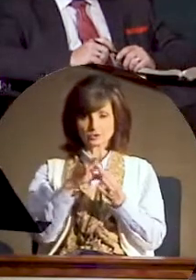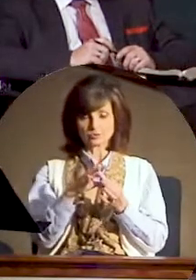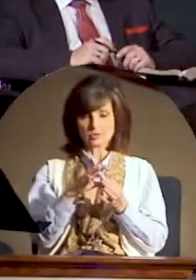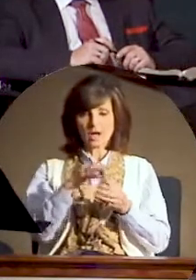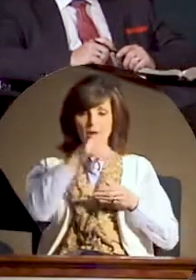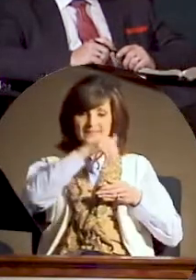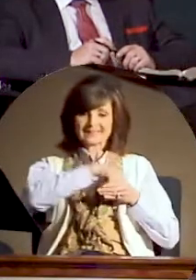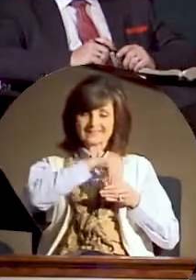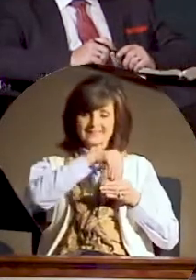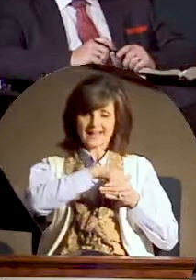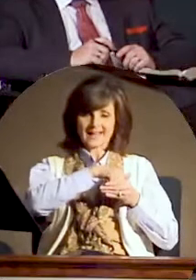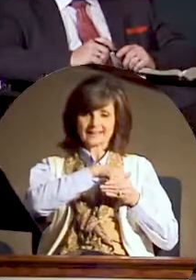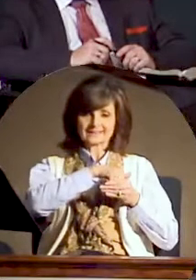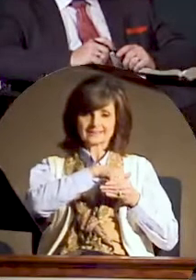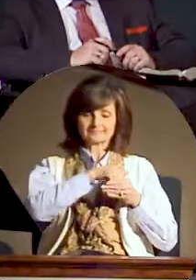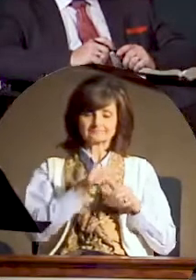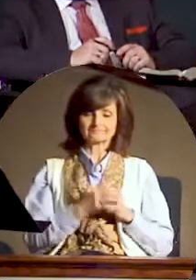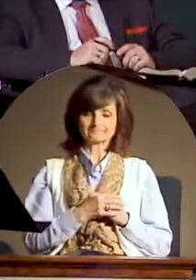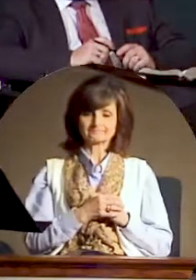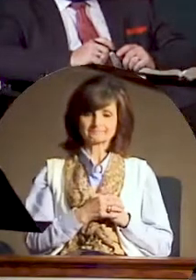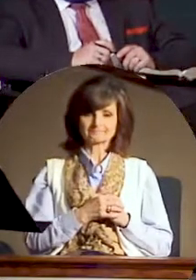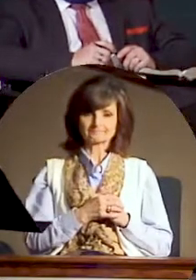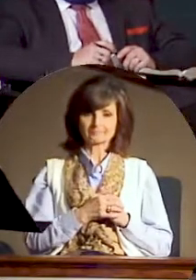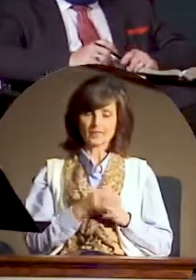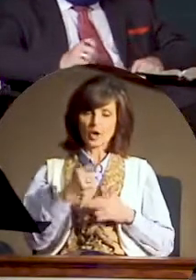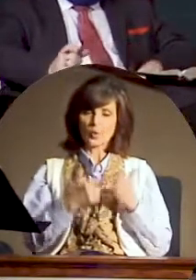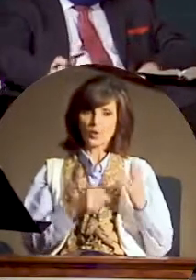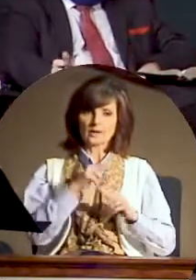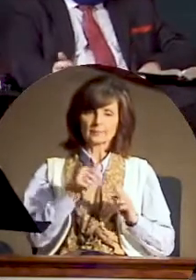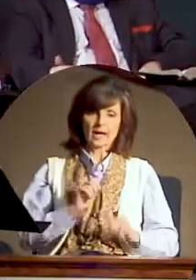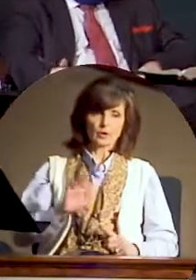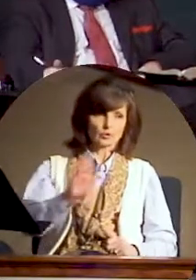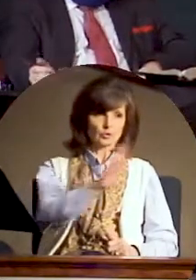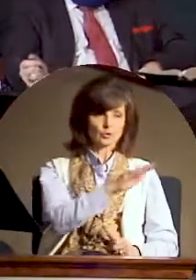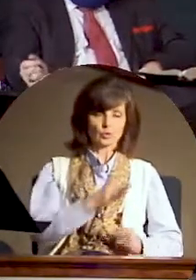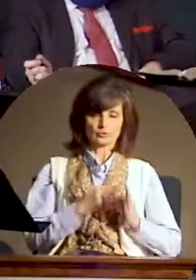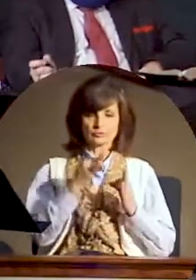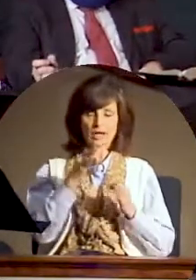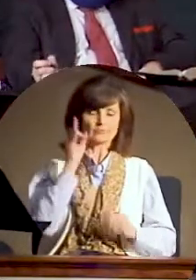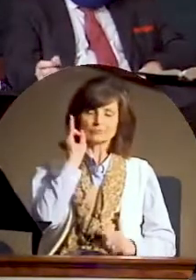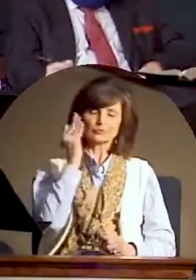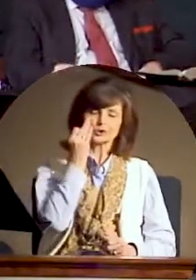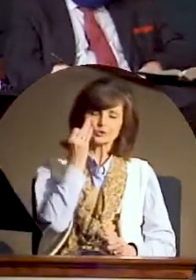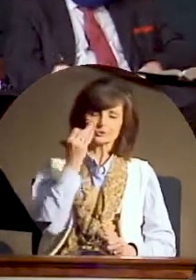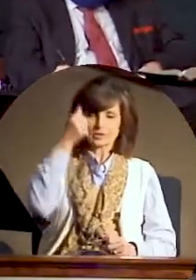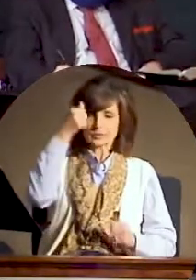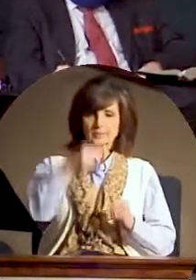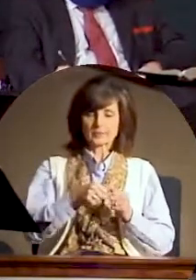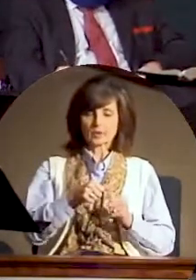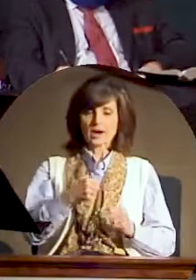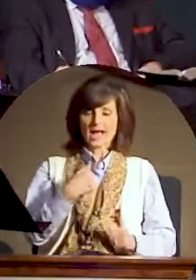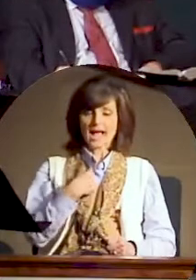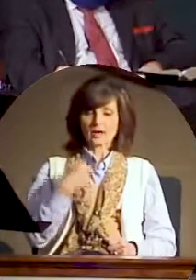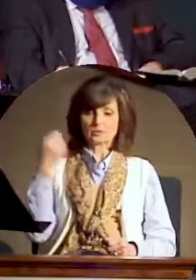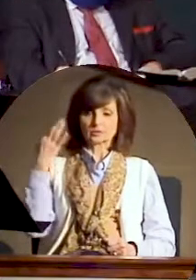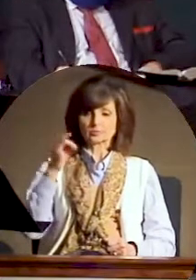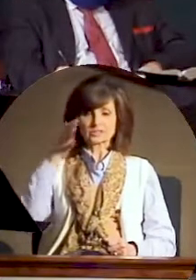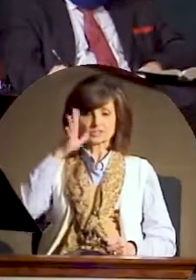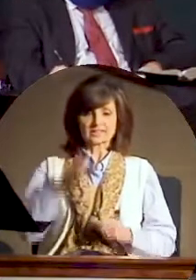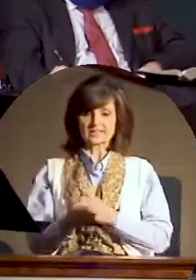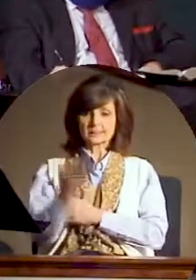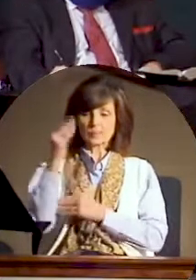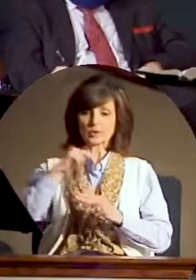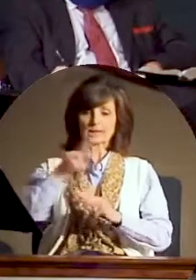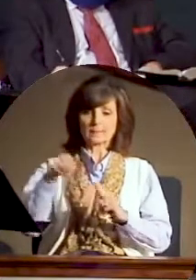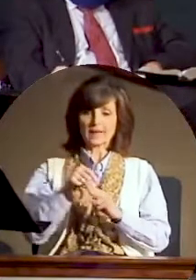the inside. How about your fruit? Remember, I was preaching Sunday morning about that tree that he cursed when he came to